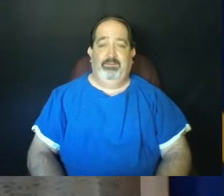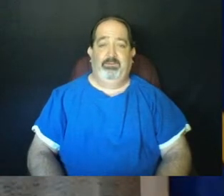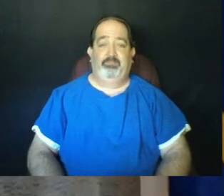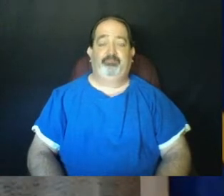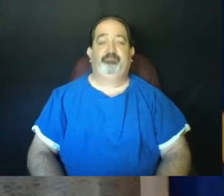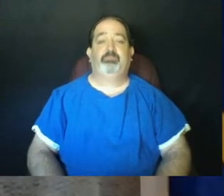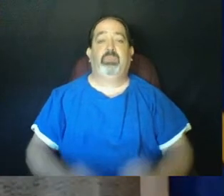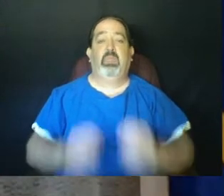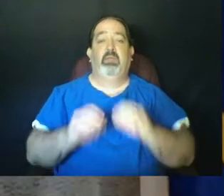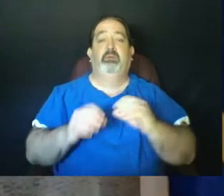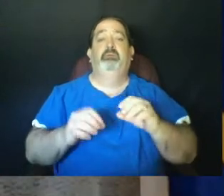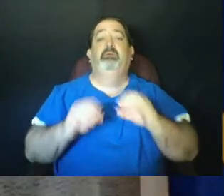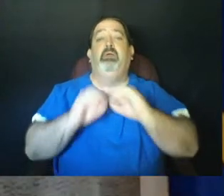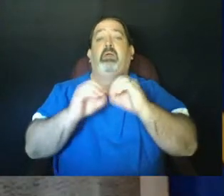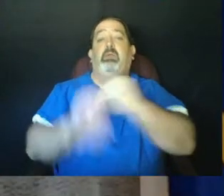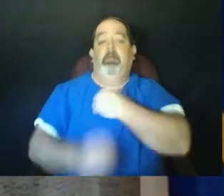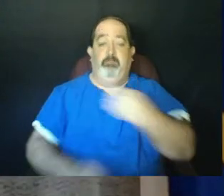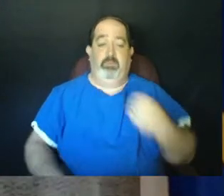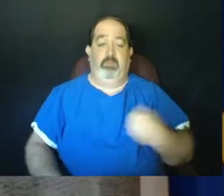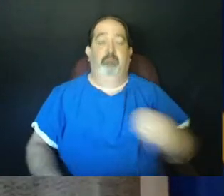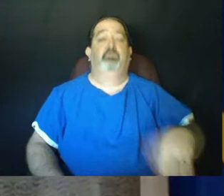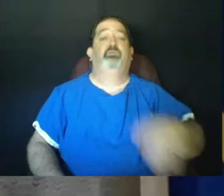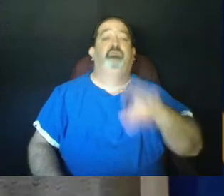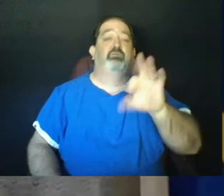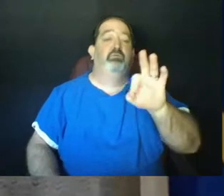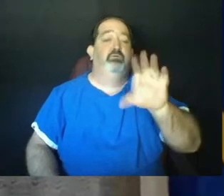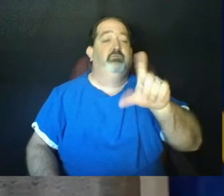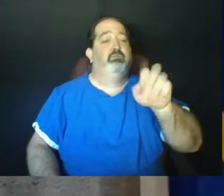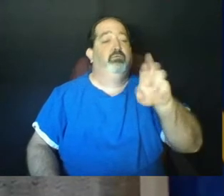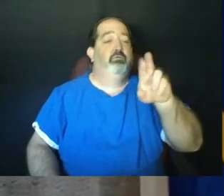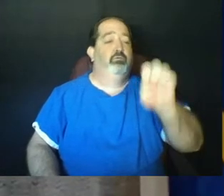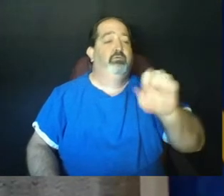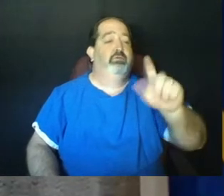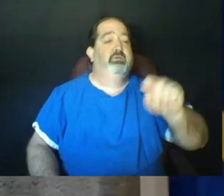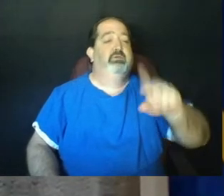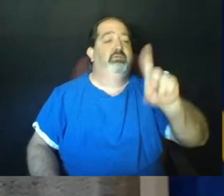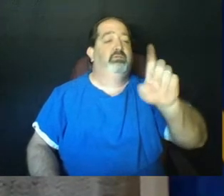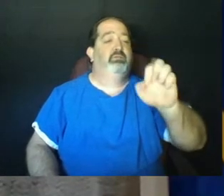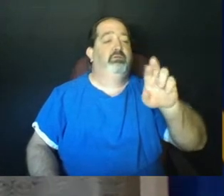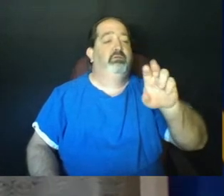The companions of the Foray d'Or have their excellencies leave to lower their vessels.